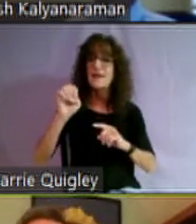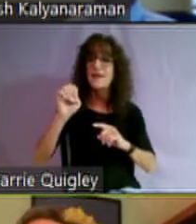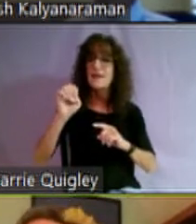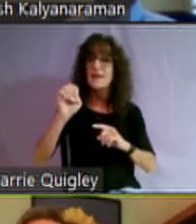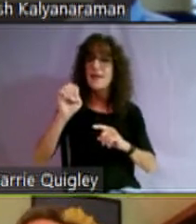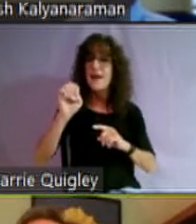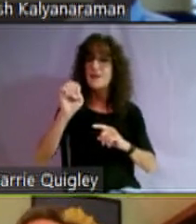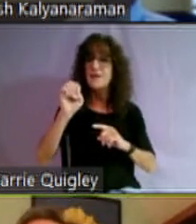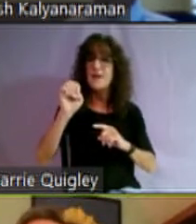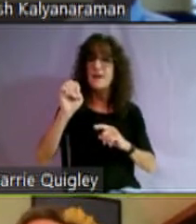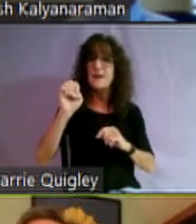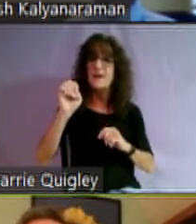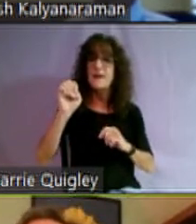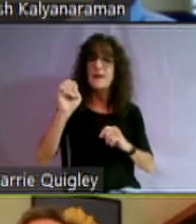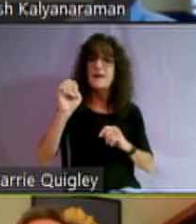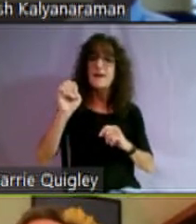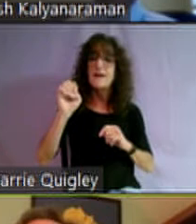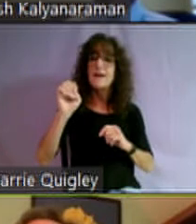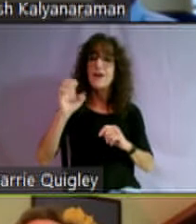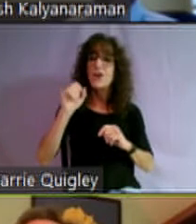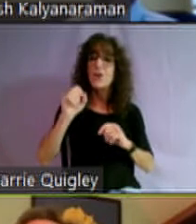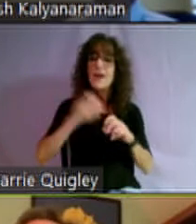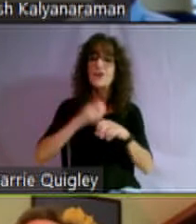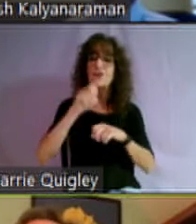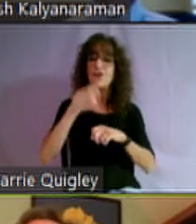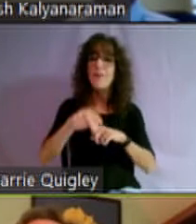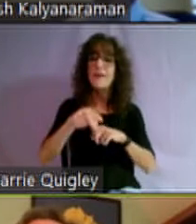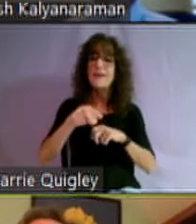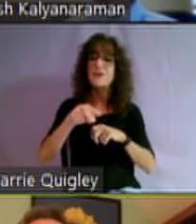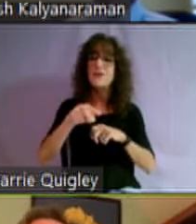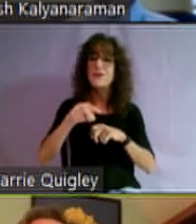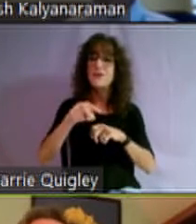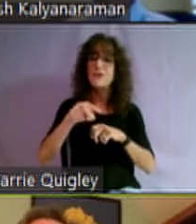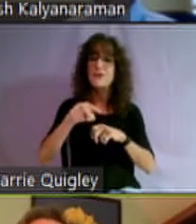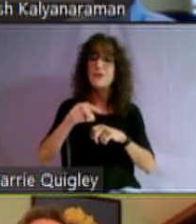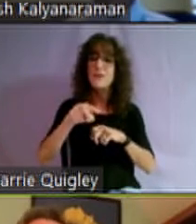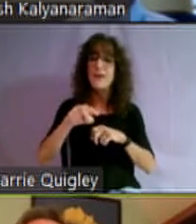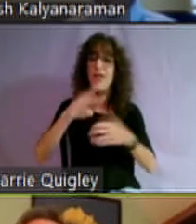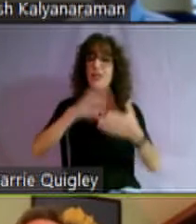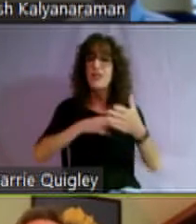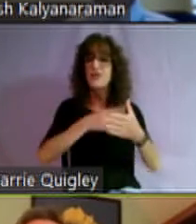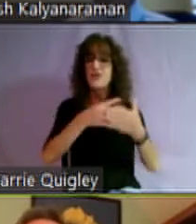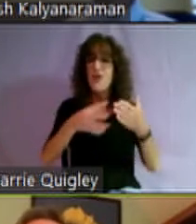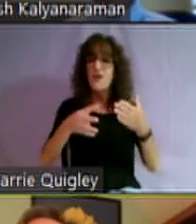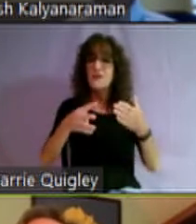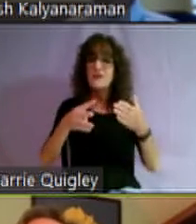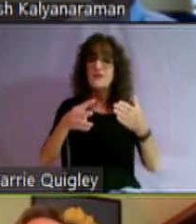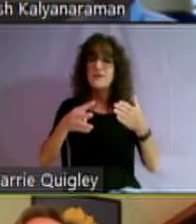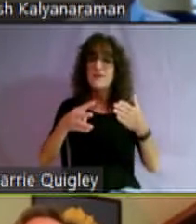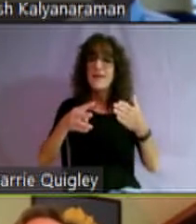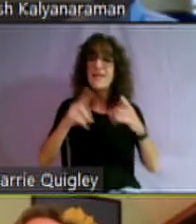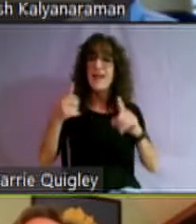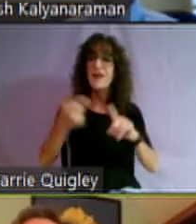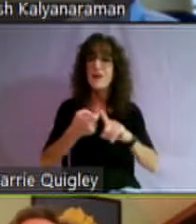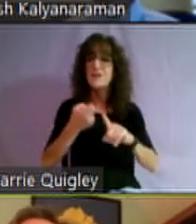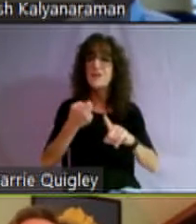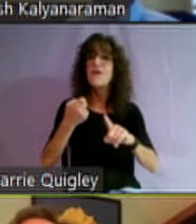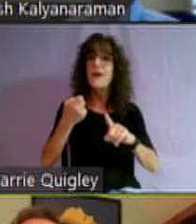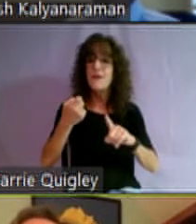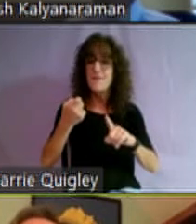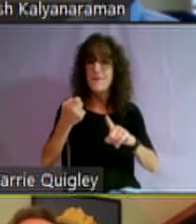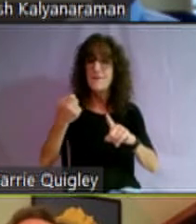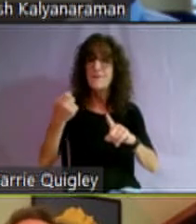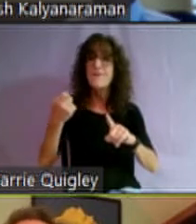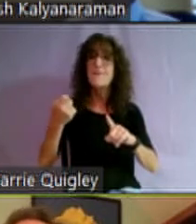can um, you can jump into the chart that goes from expanding